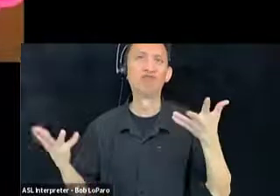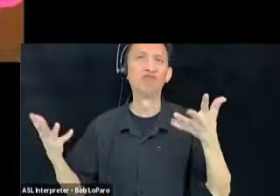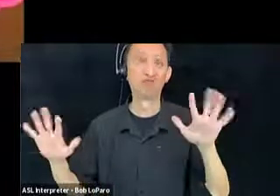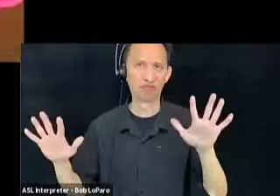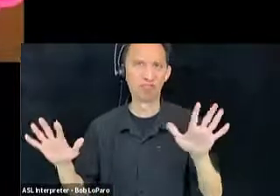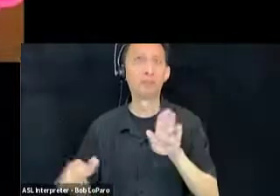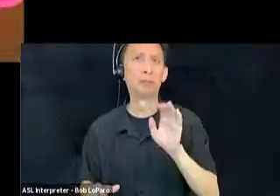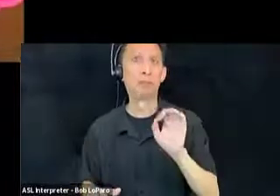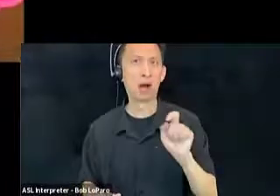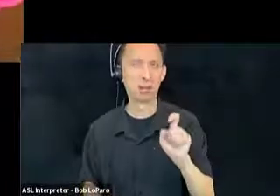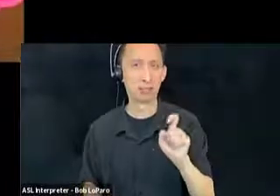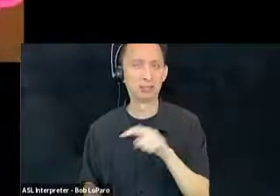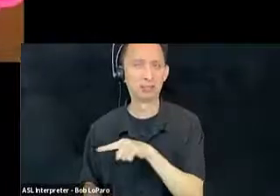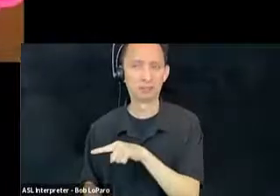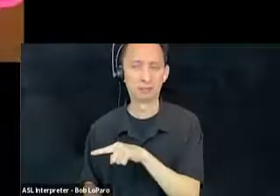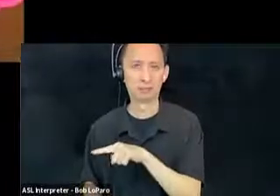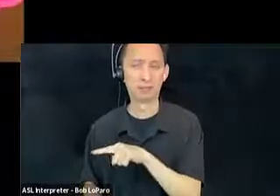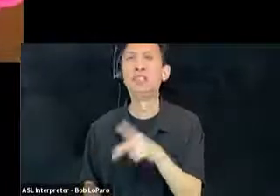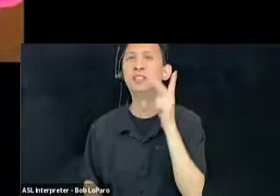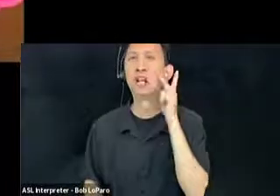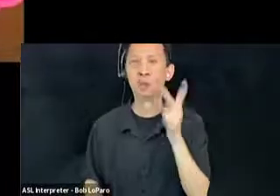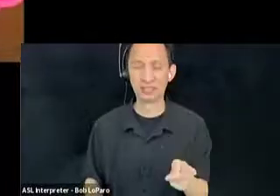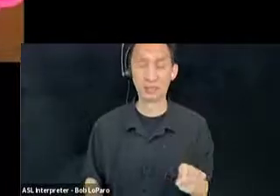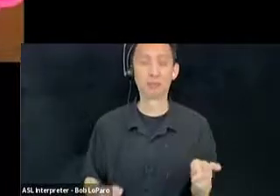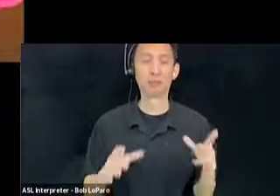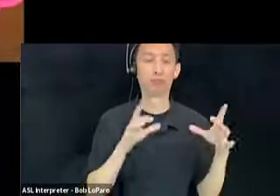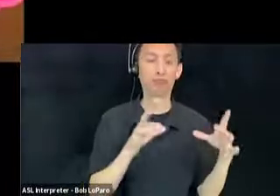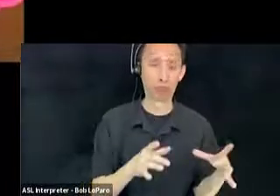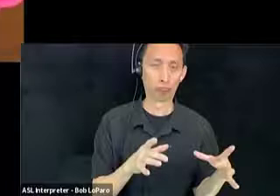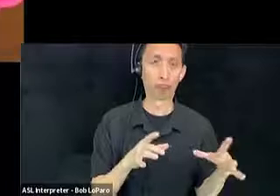ivory picture is going to be some kind of finished indicator.